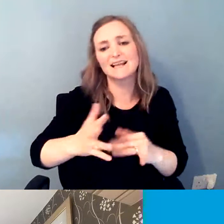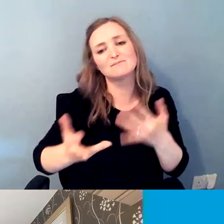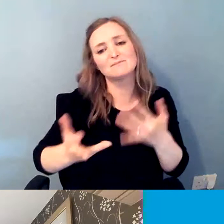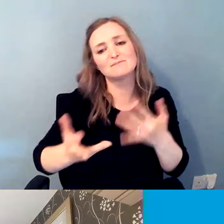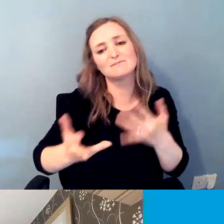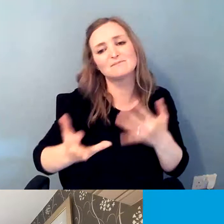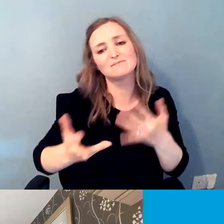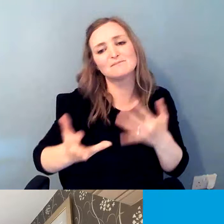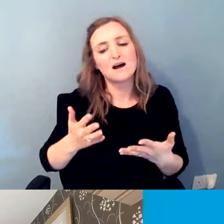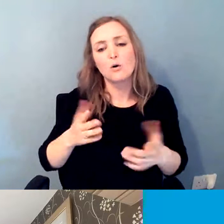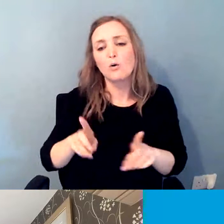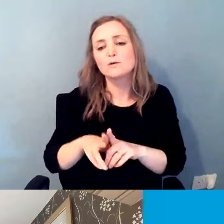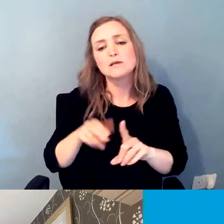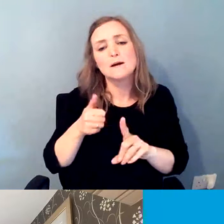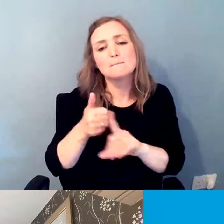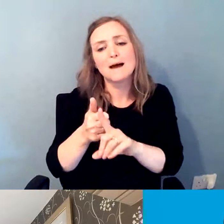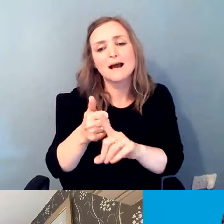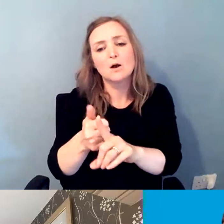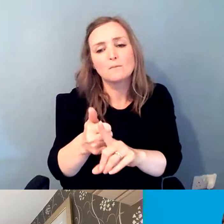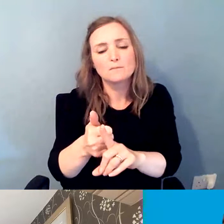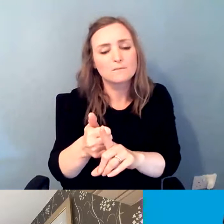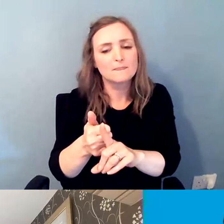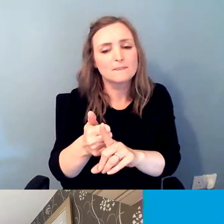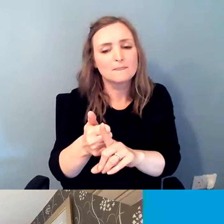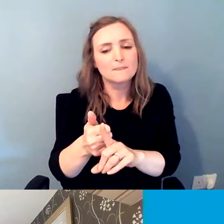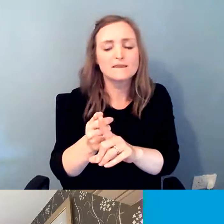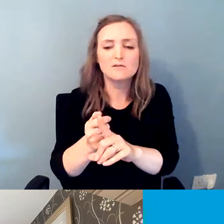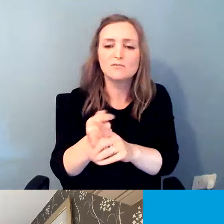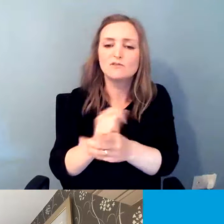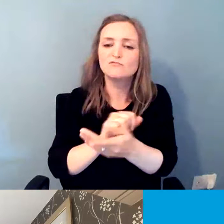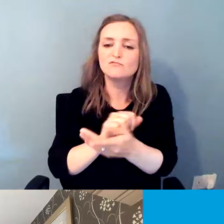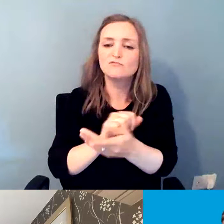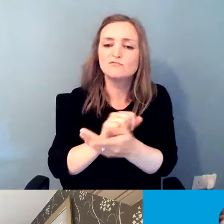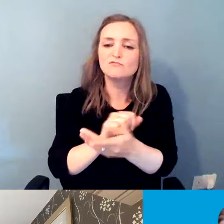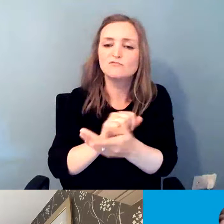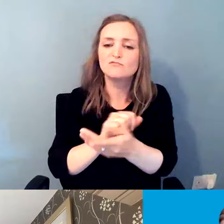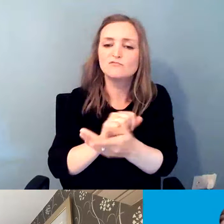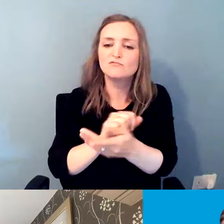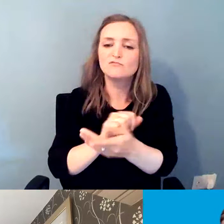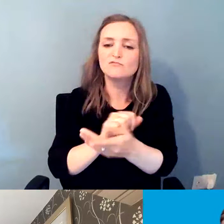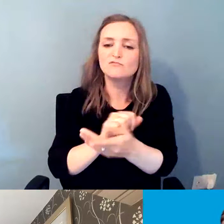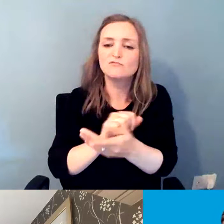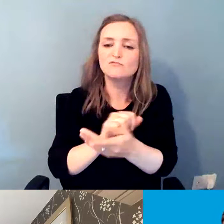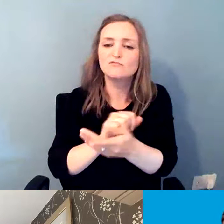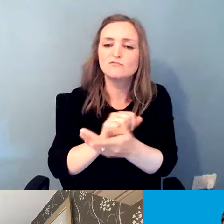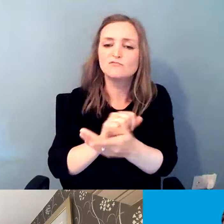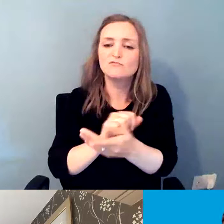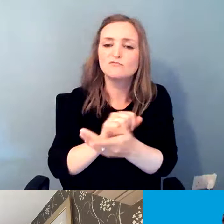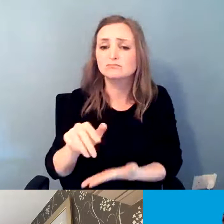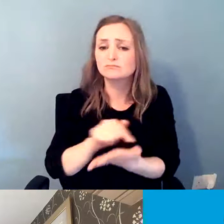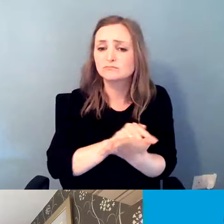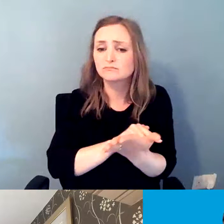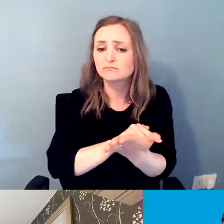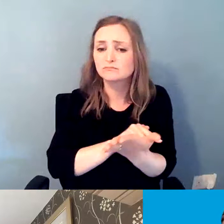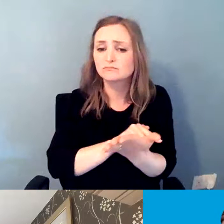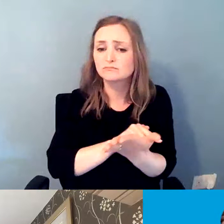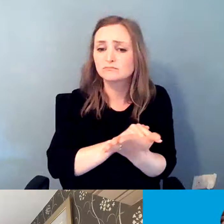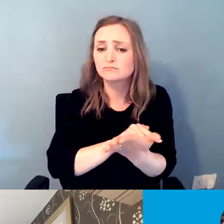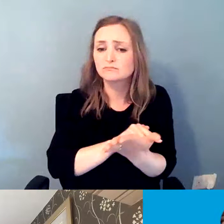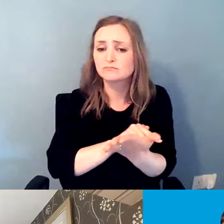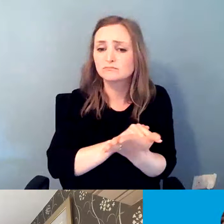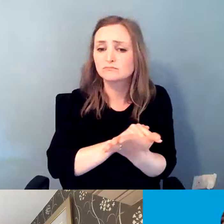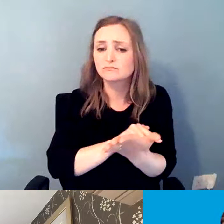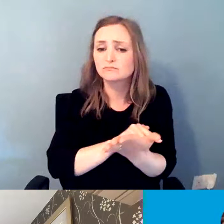that up with written information, because, as I say, most people, I would say, when you walk out of a conversation of any